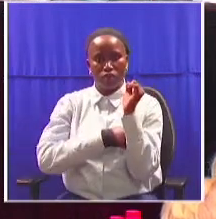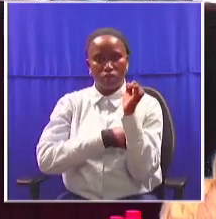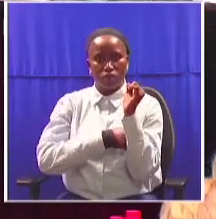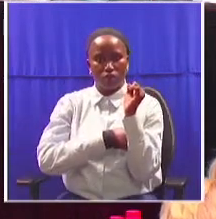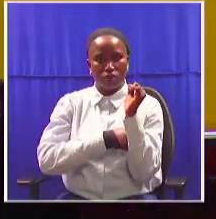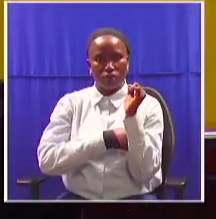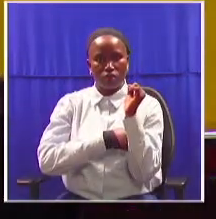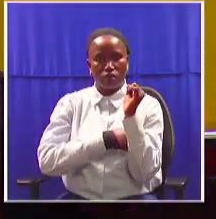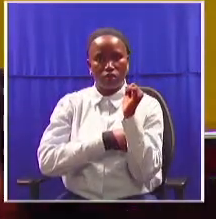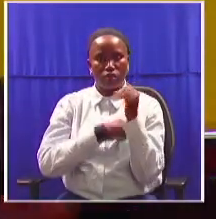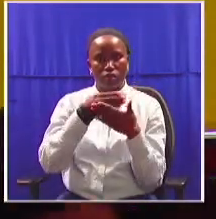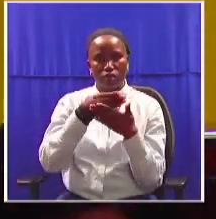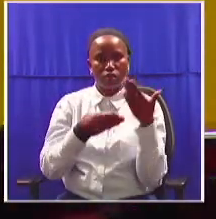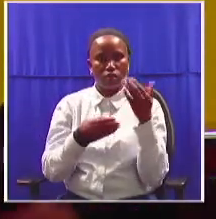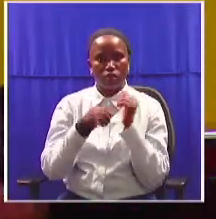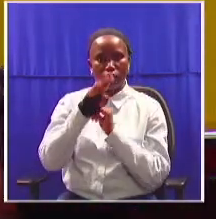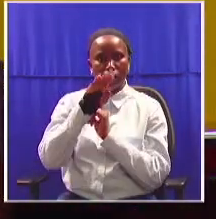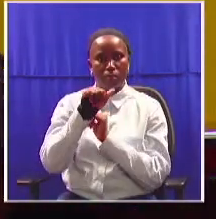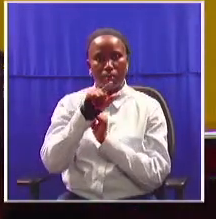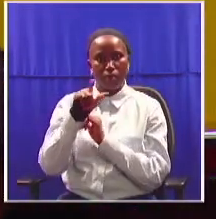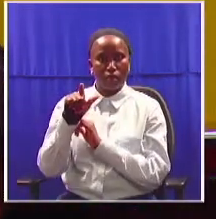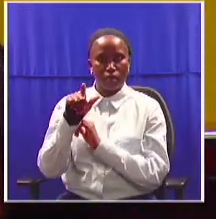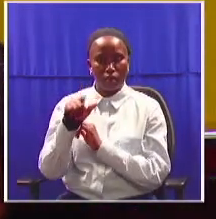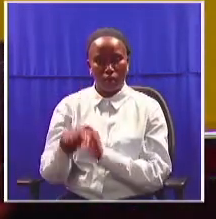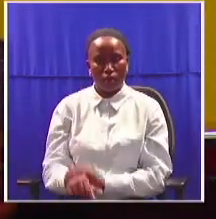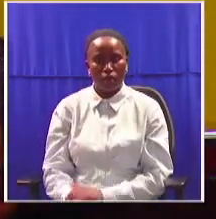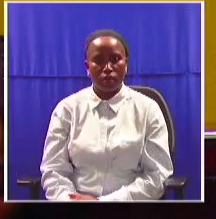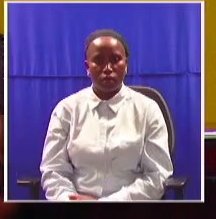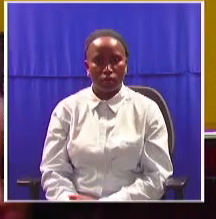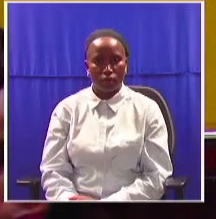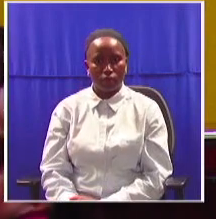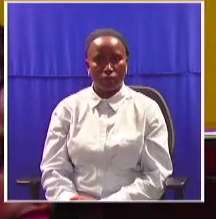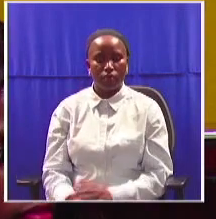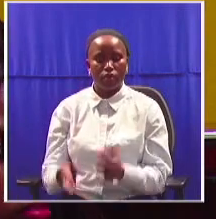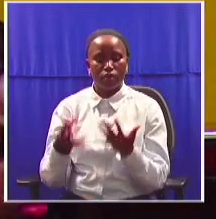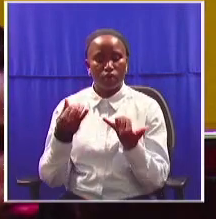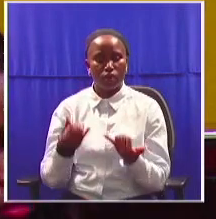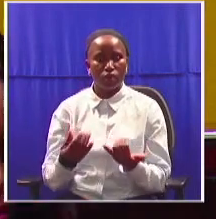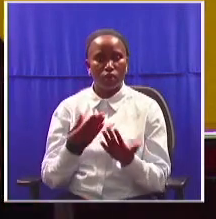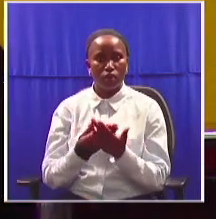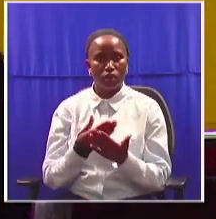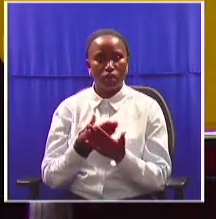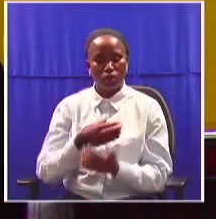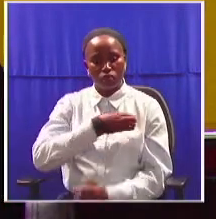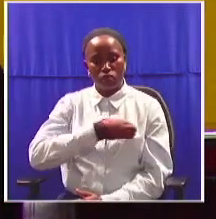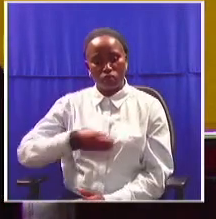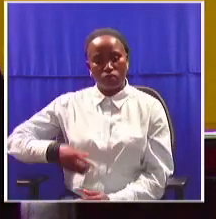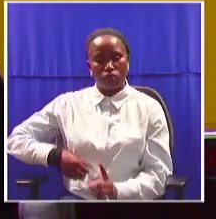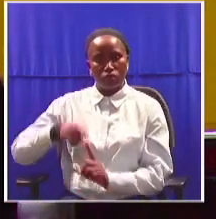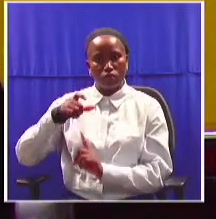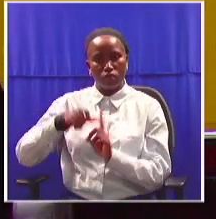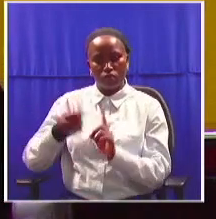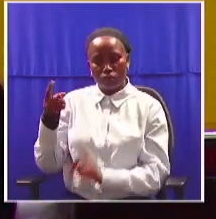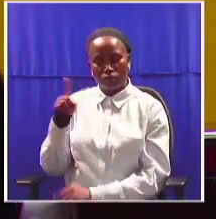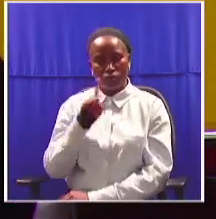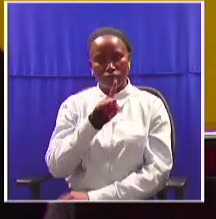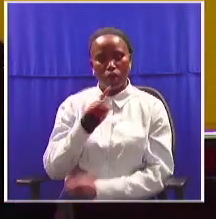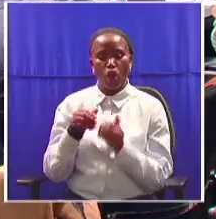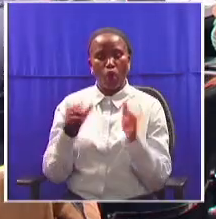I now call upon the Honorable the President to open the debate.